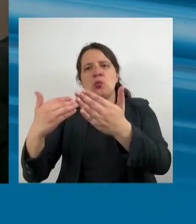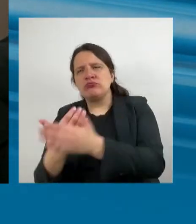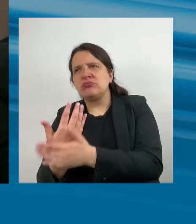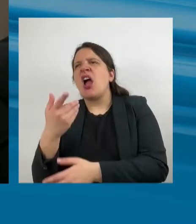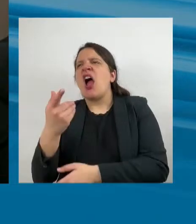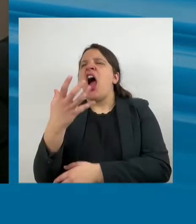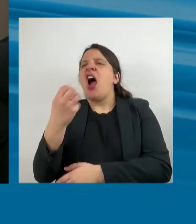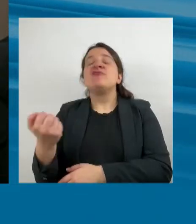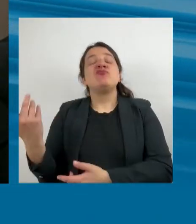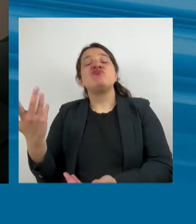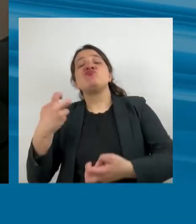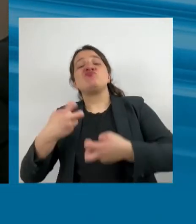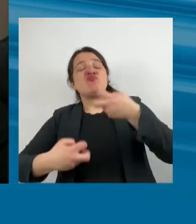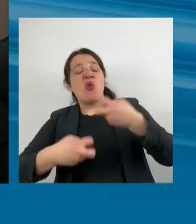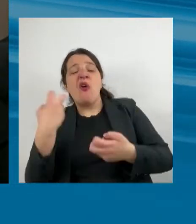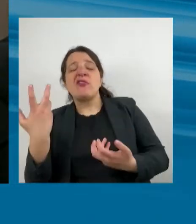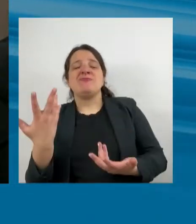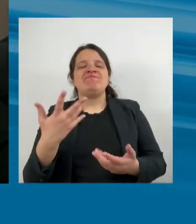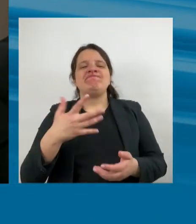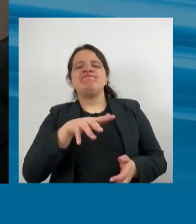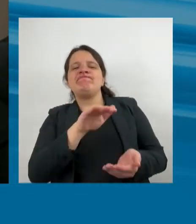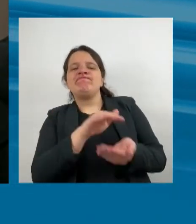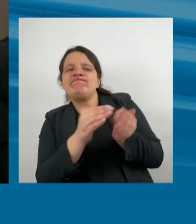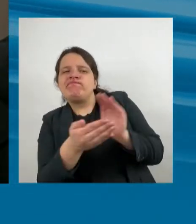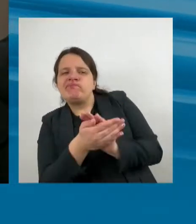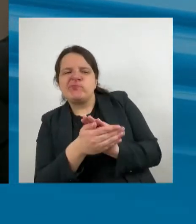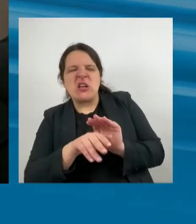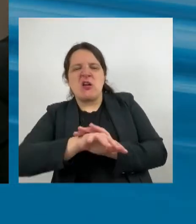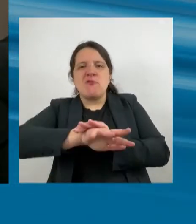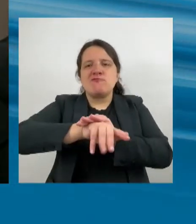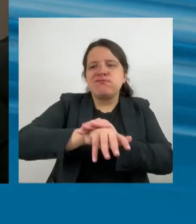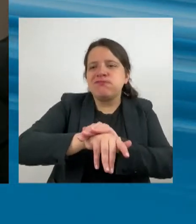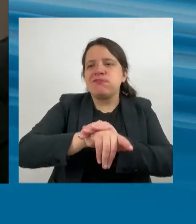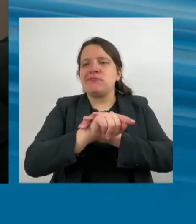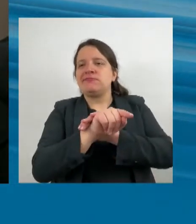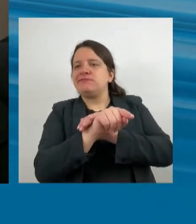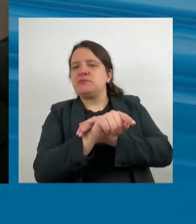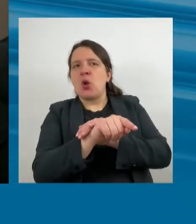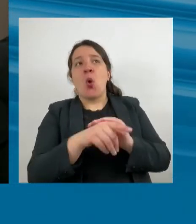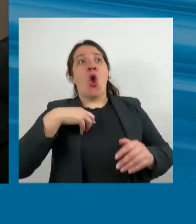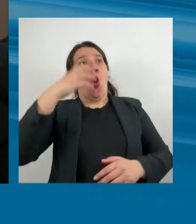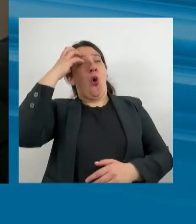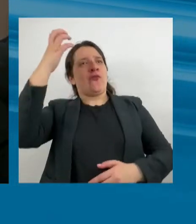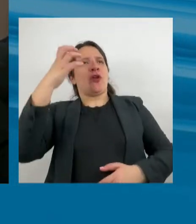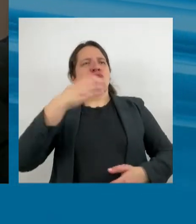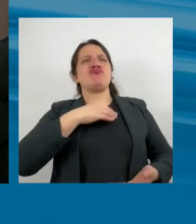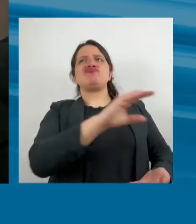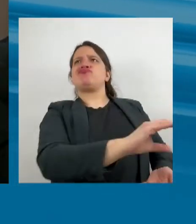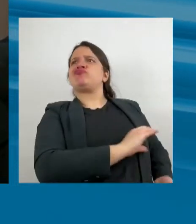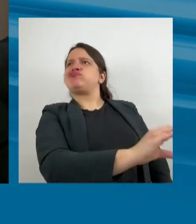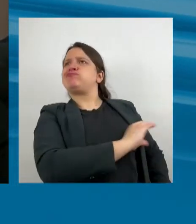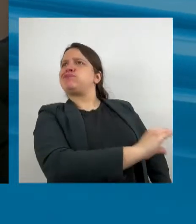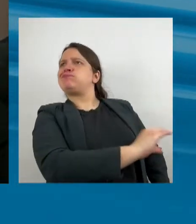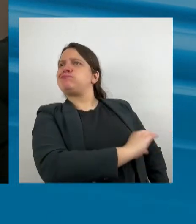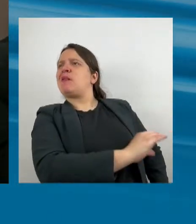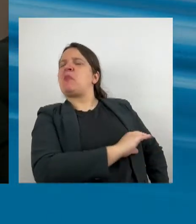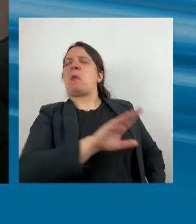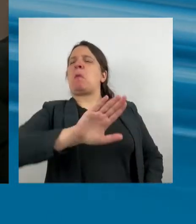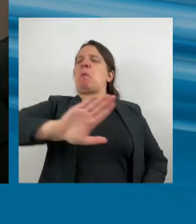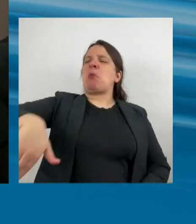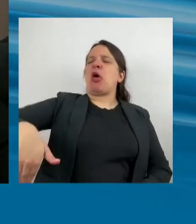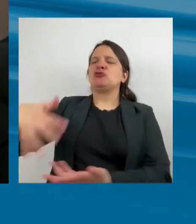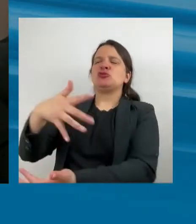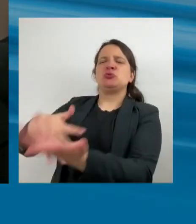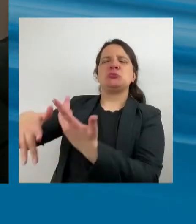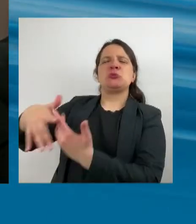given via free and fair election. Sometimes we set in motion progressive policies and the